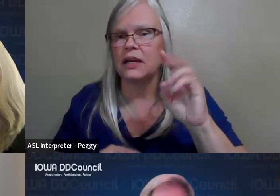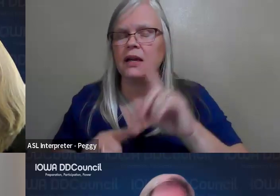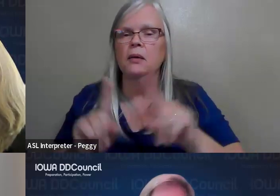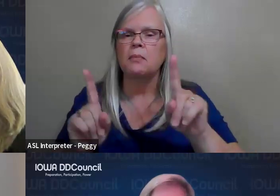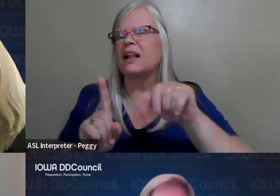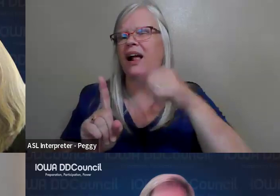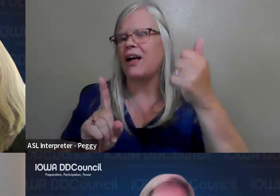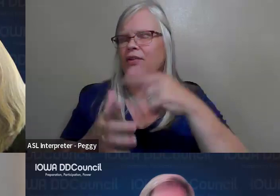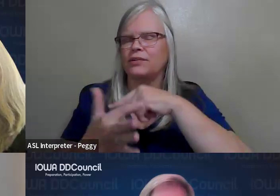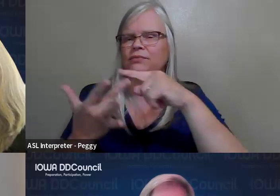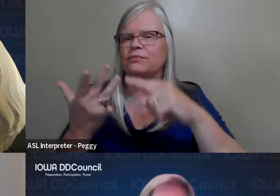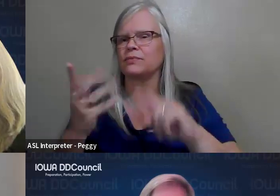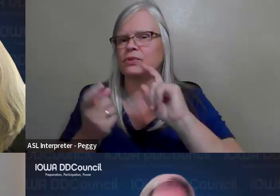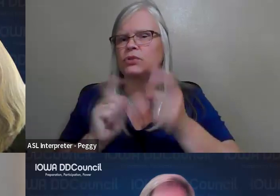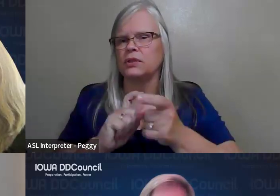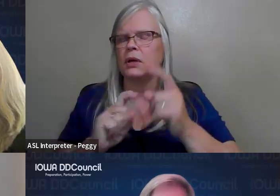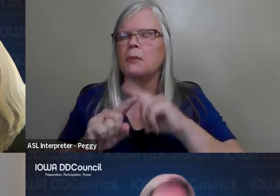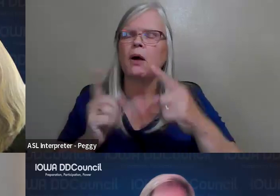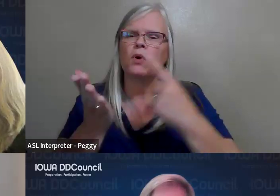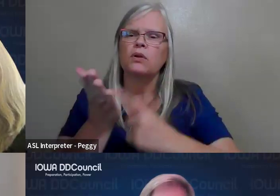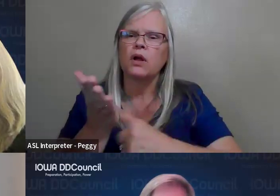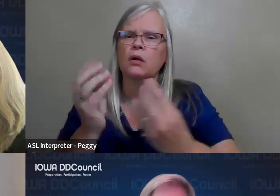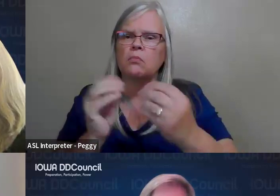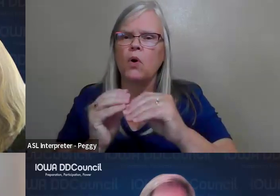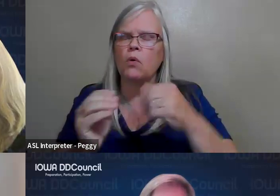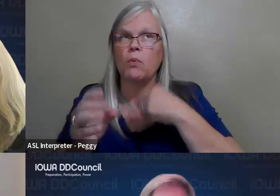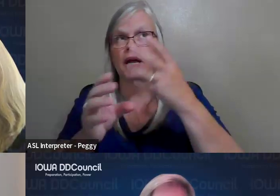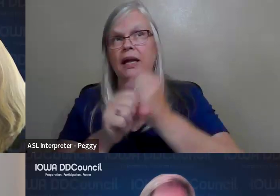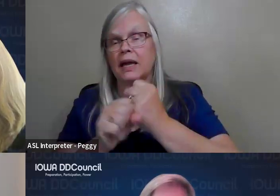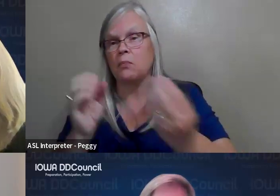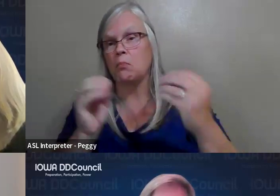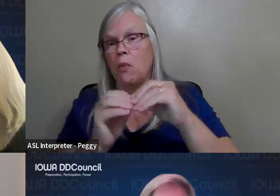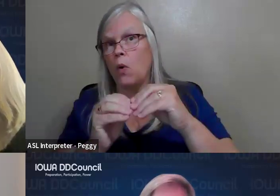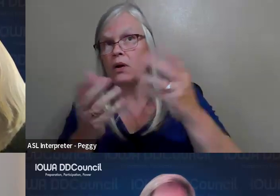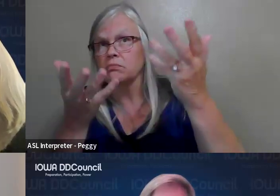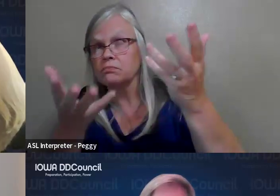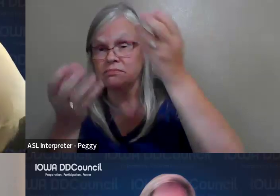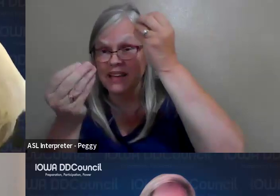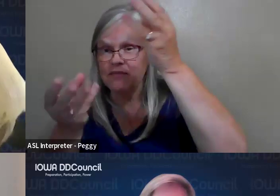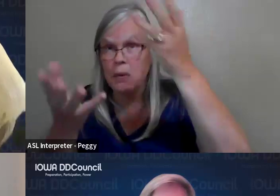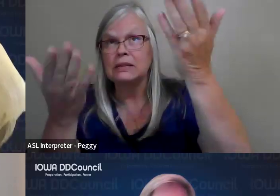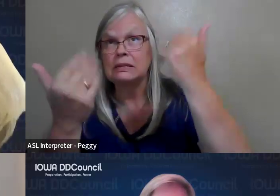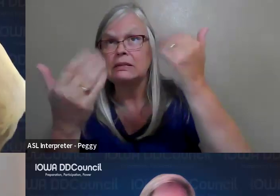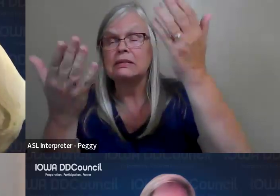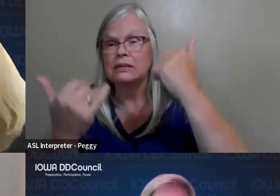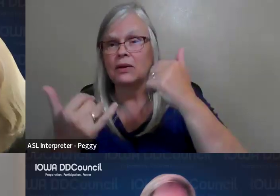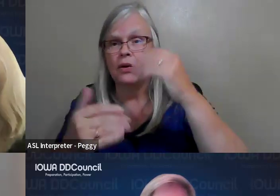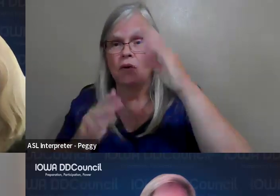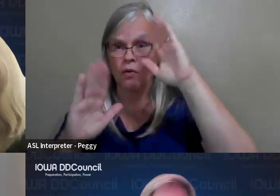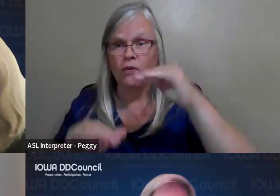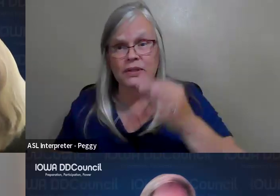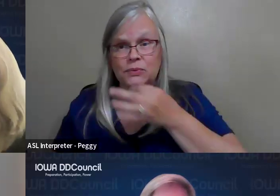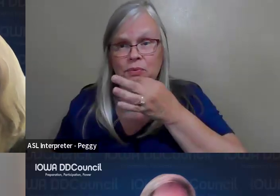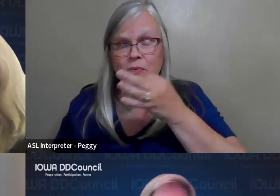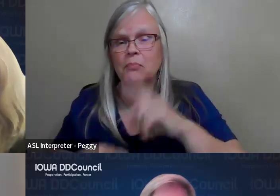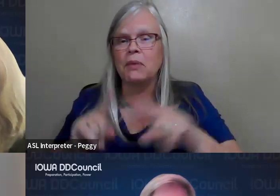are different, but we'll cover those as we get more guidance, hopefully sooner than later. But you might want to go on that